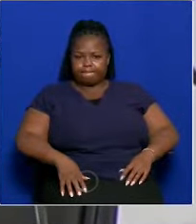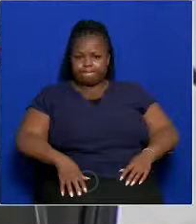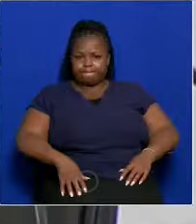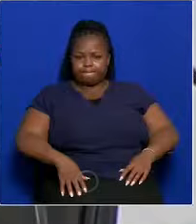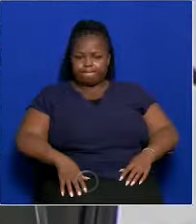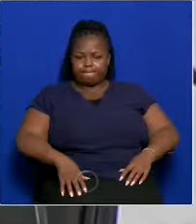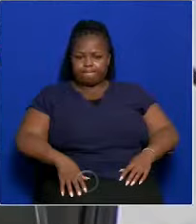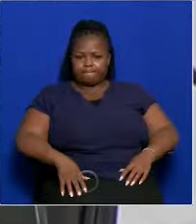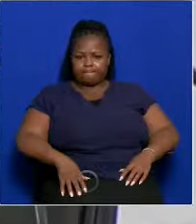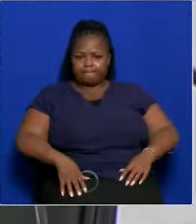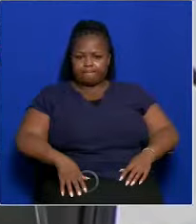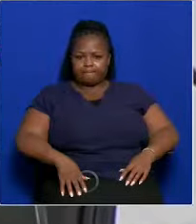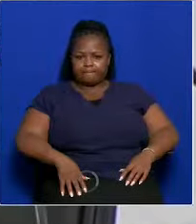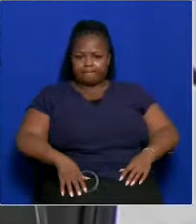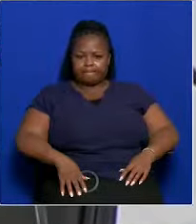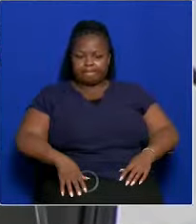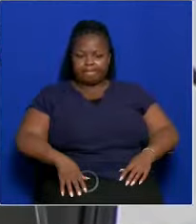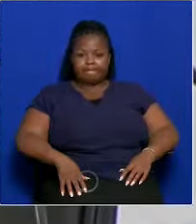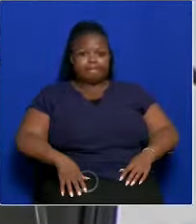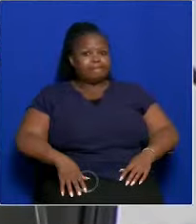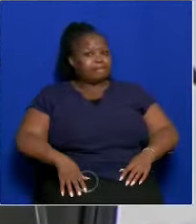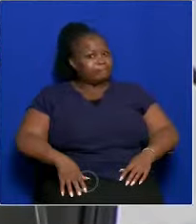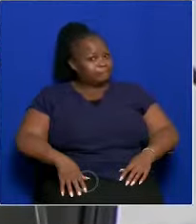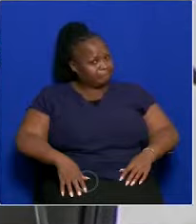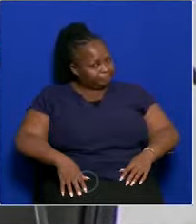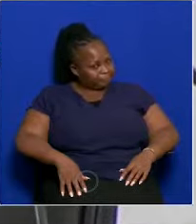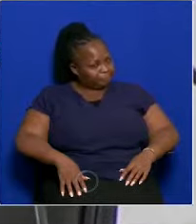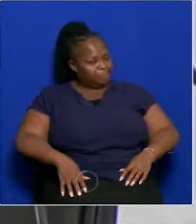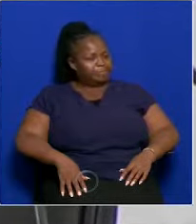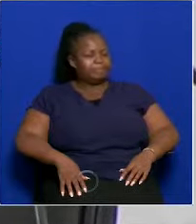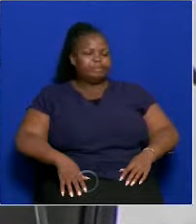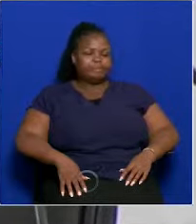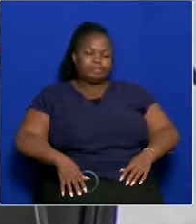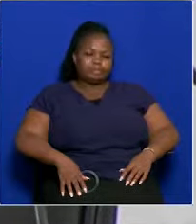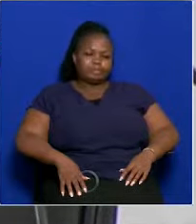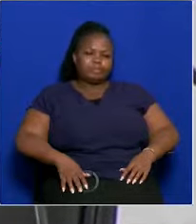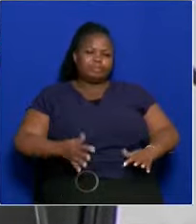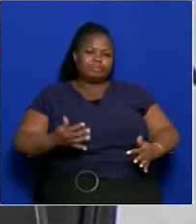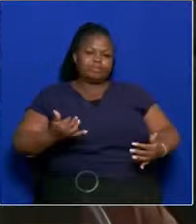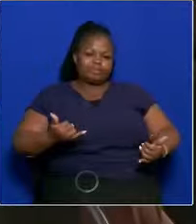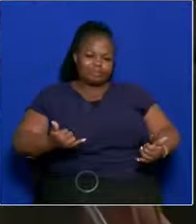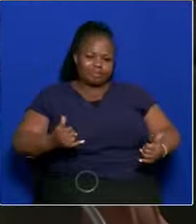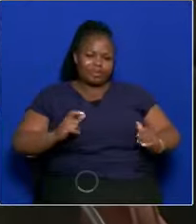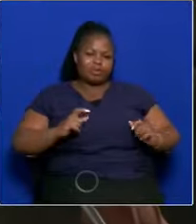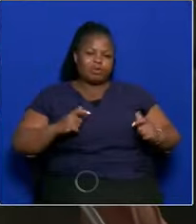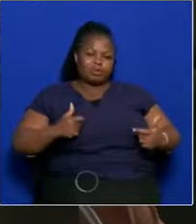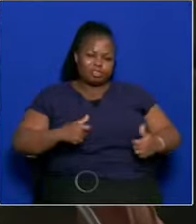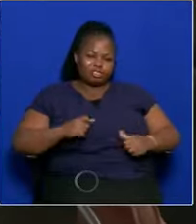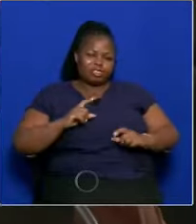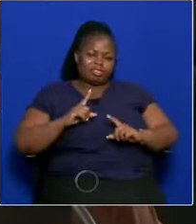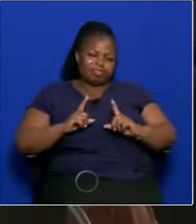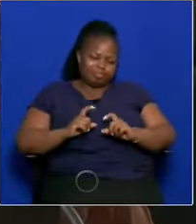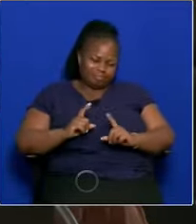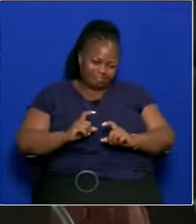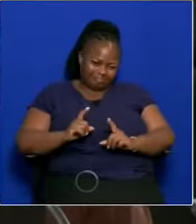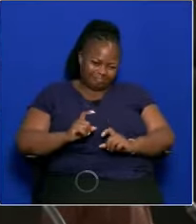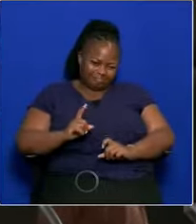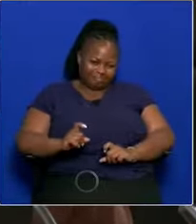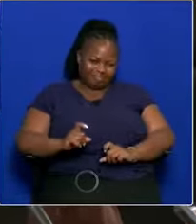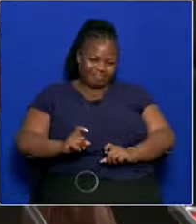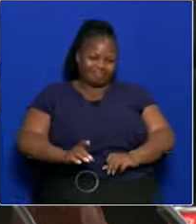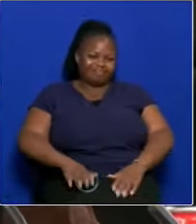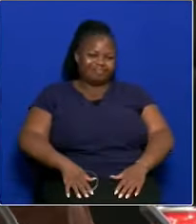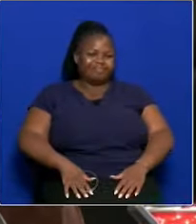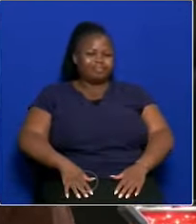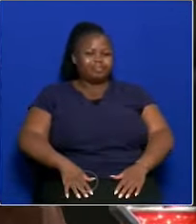At last, Ms. Bowe. Now that the commissioners have nudged me, not even thrown me into the loan,